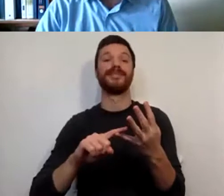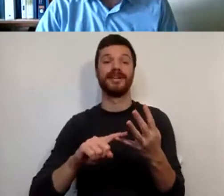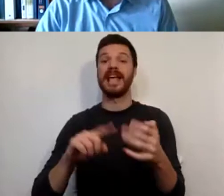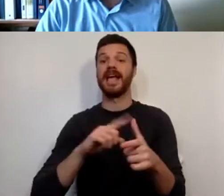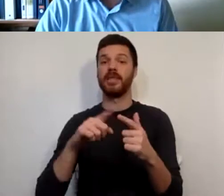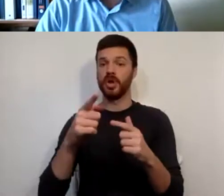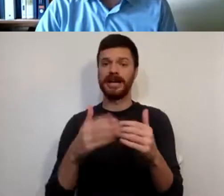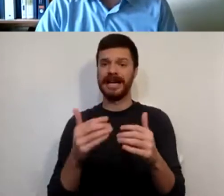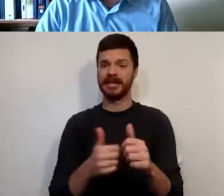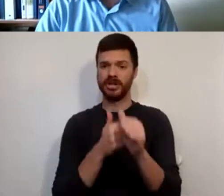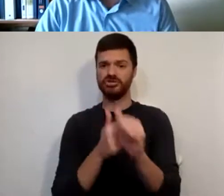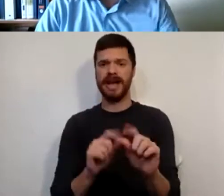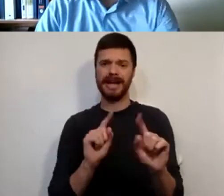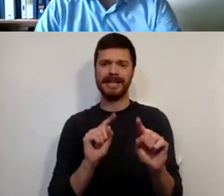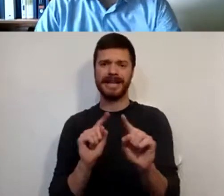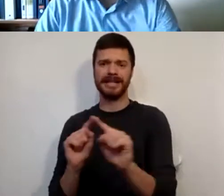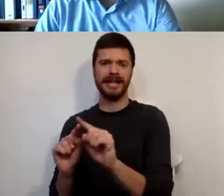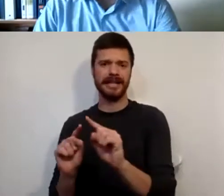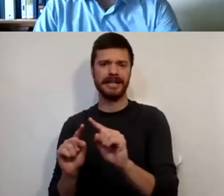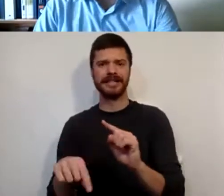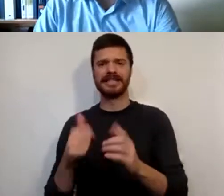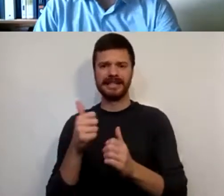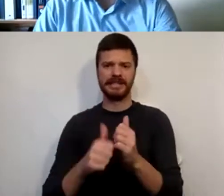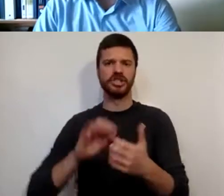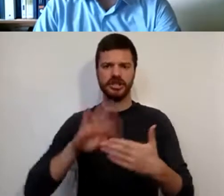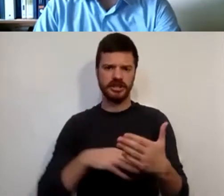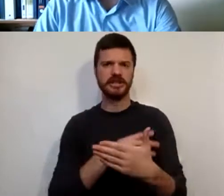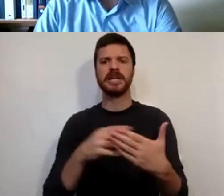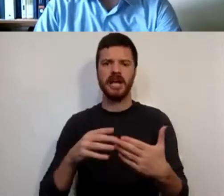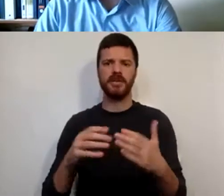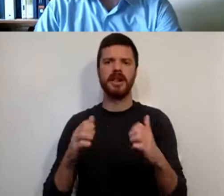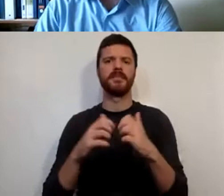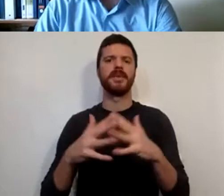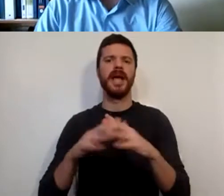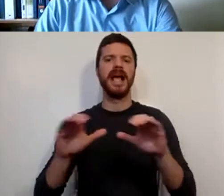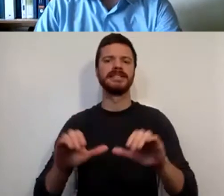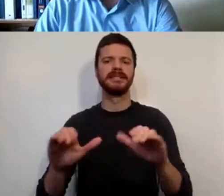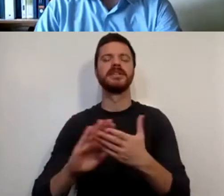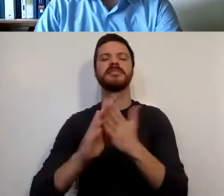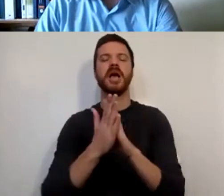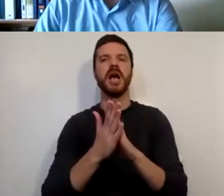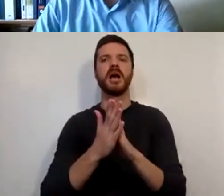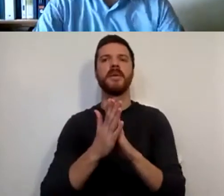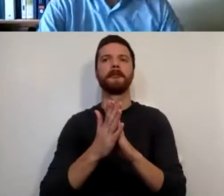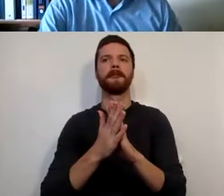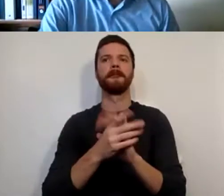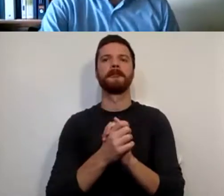track attendance at these scheduled implementation activities to get a very